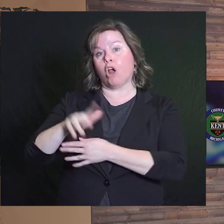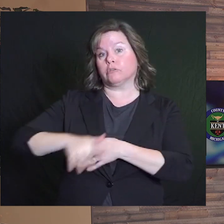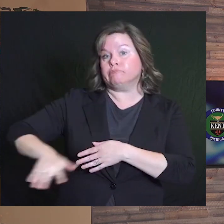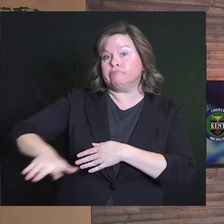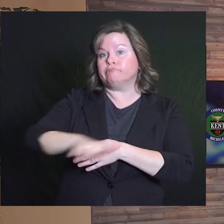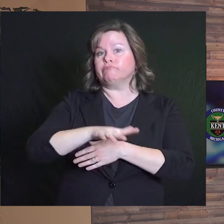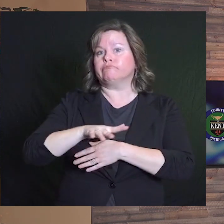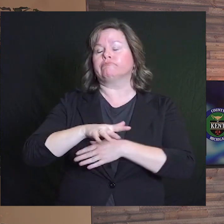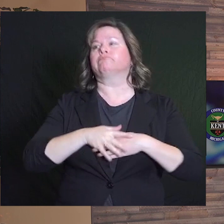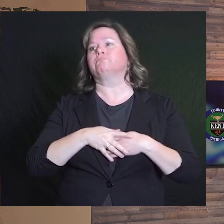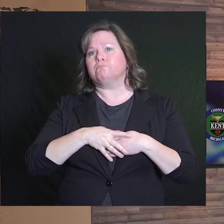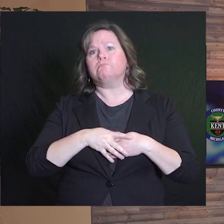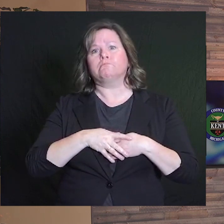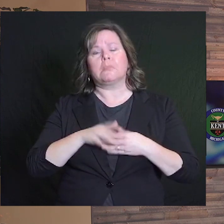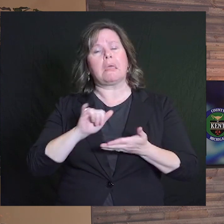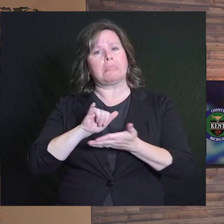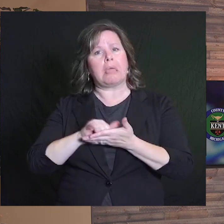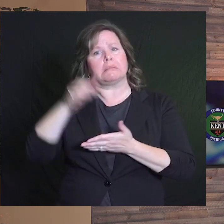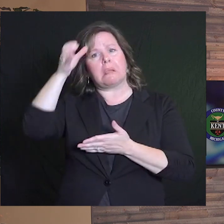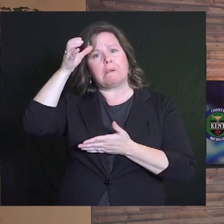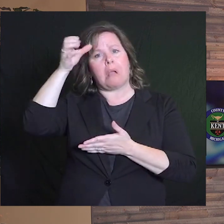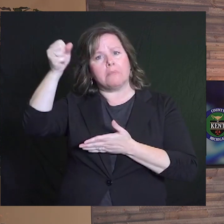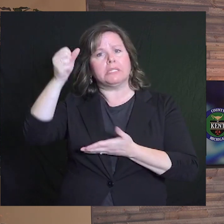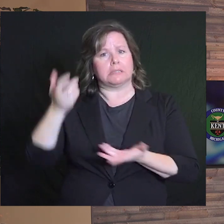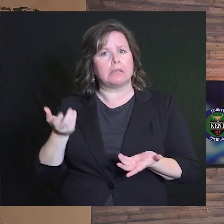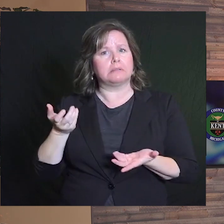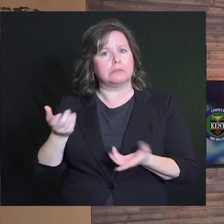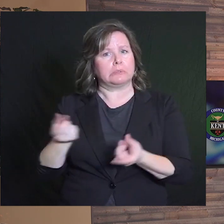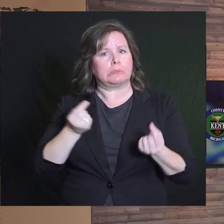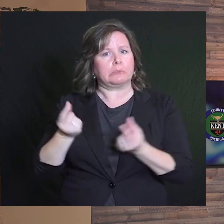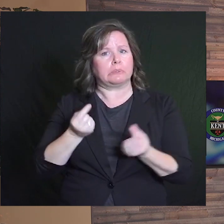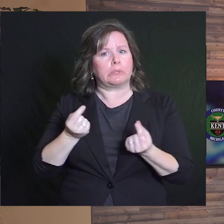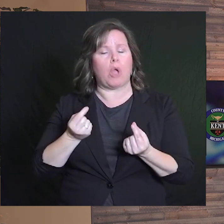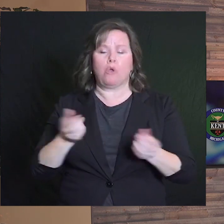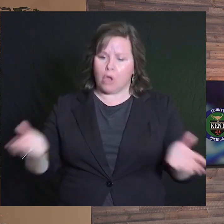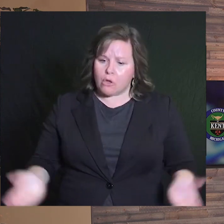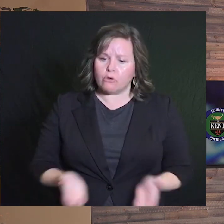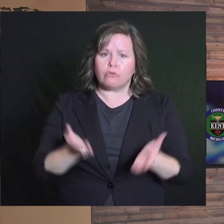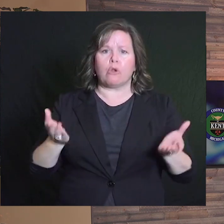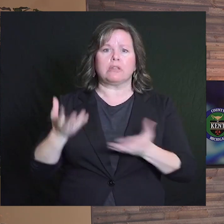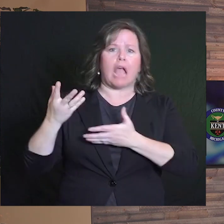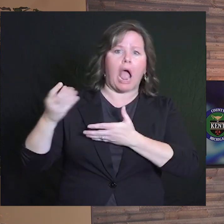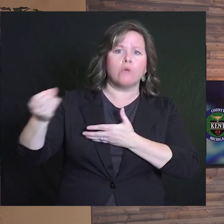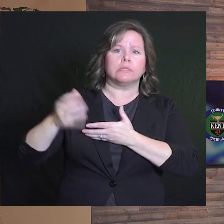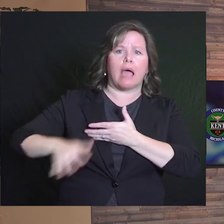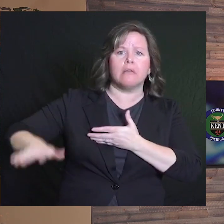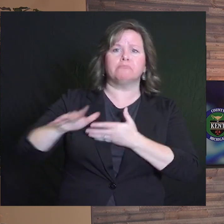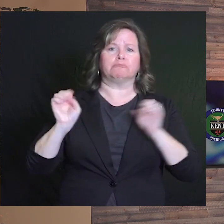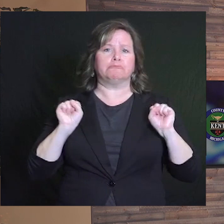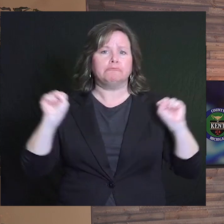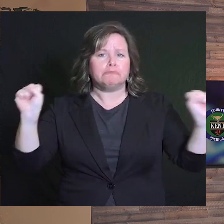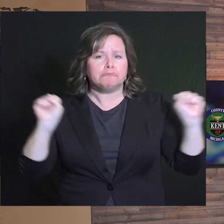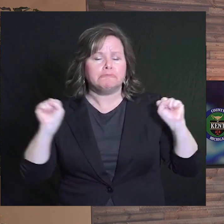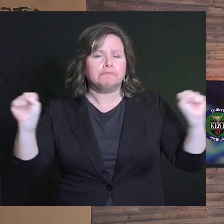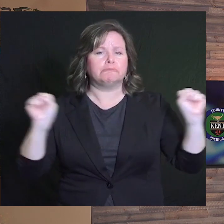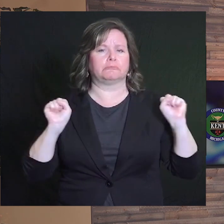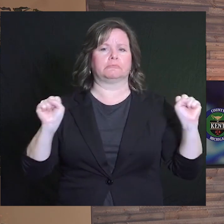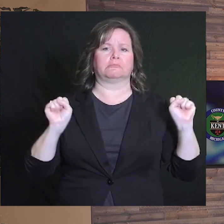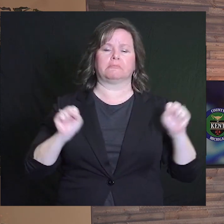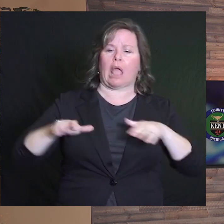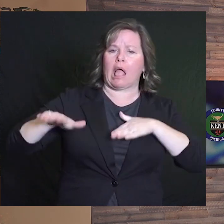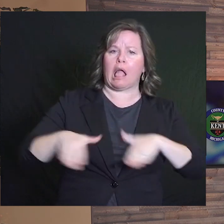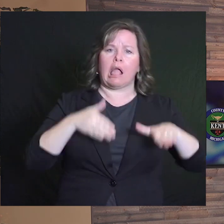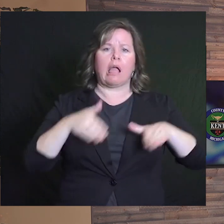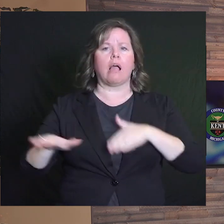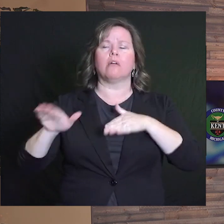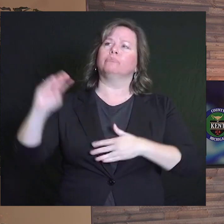be approached in a common sense way. We want to encourage people to get outside and to stay active, enjoy the sunshine. We know